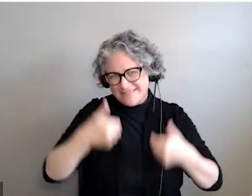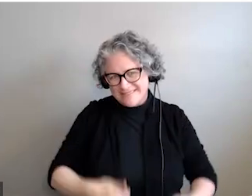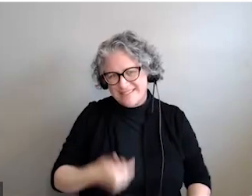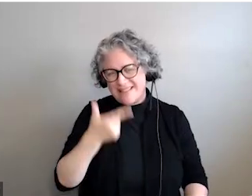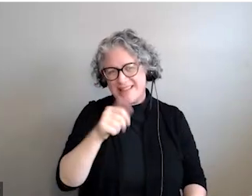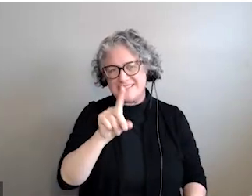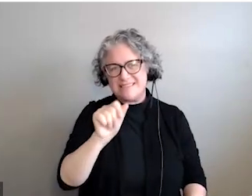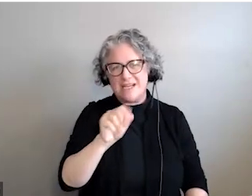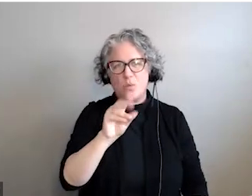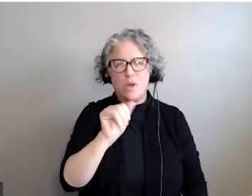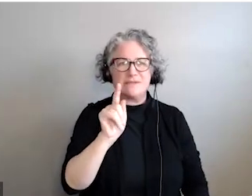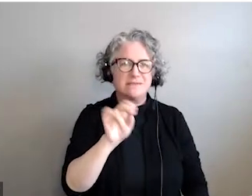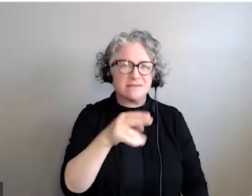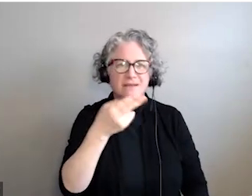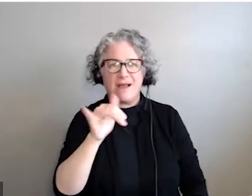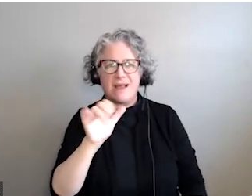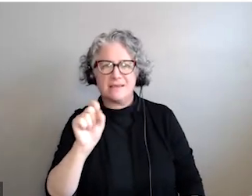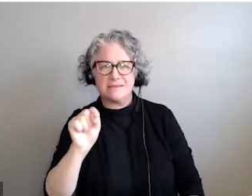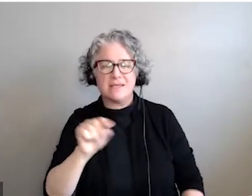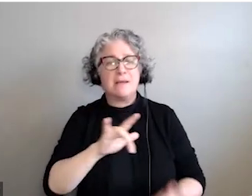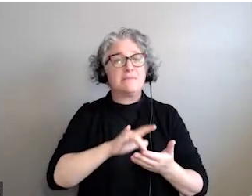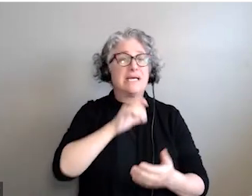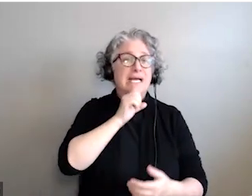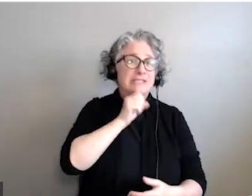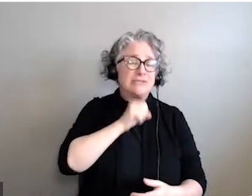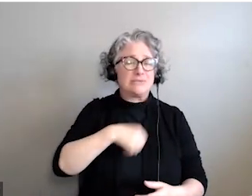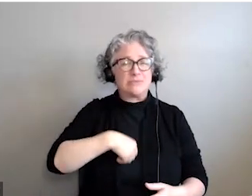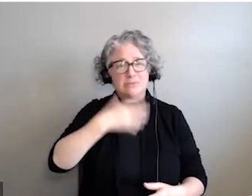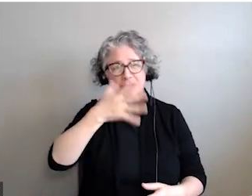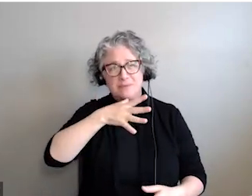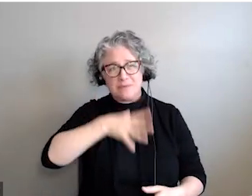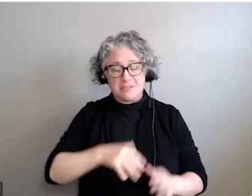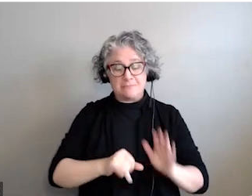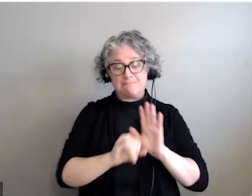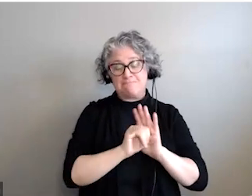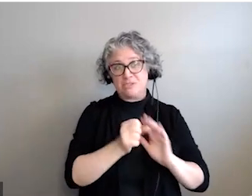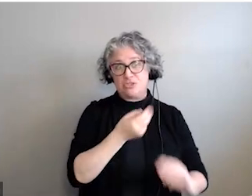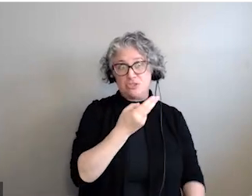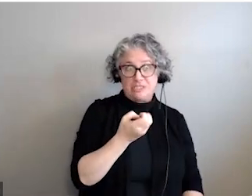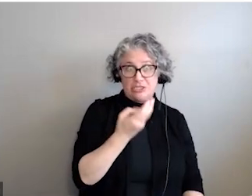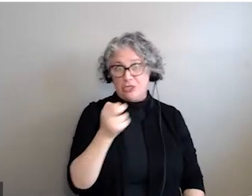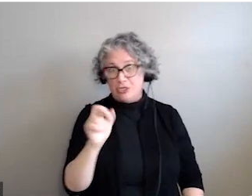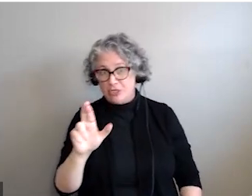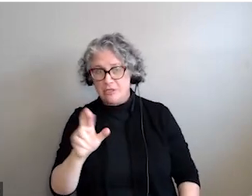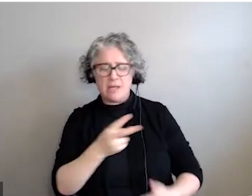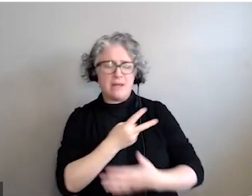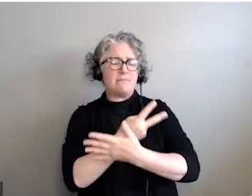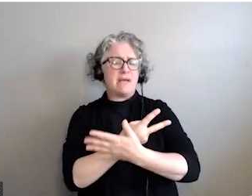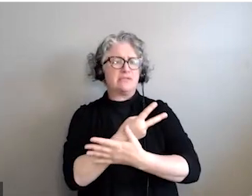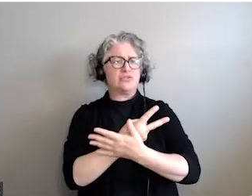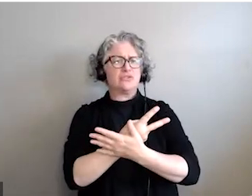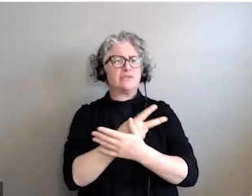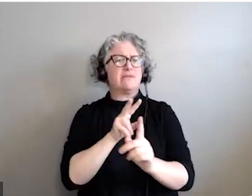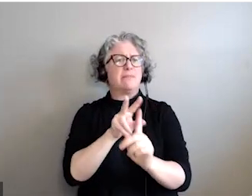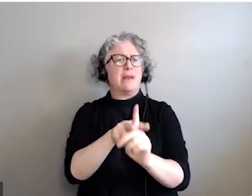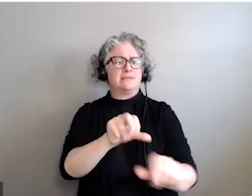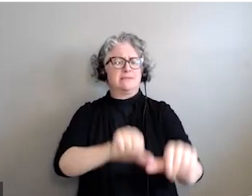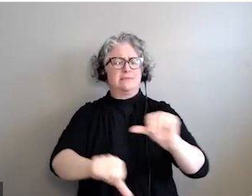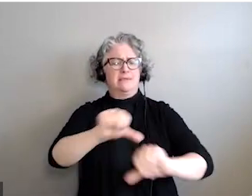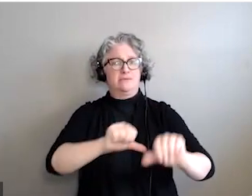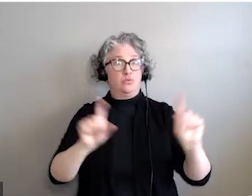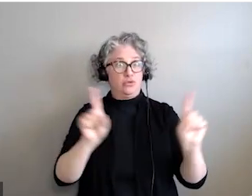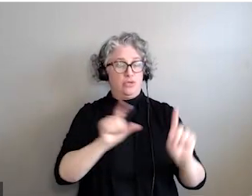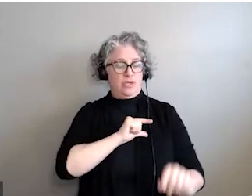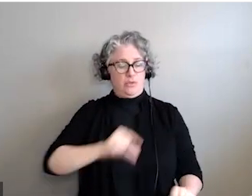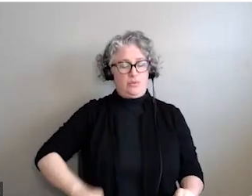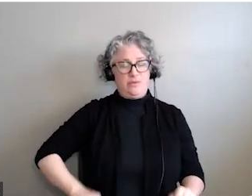Watson Hyatt, a middle-aged white woman. My pronouns are she, her. I'm a Master's of Applied Science student at Queen's University